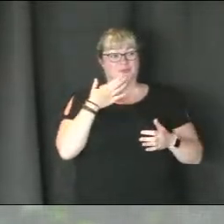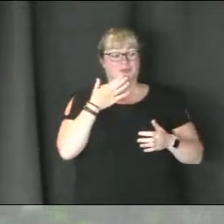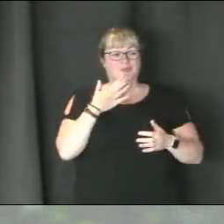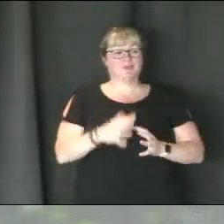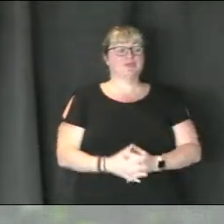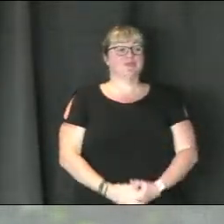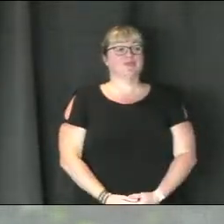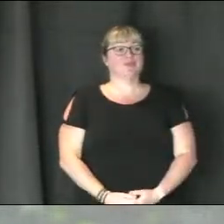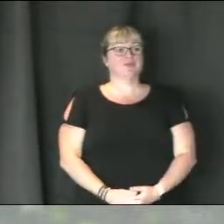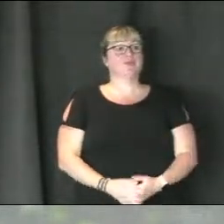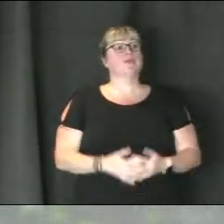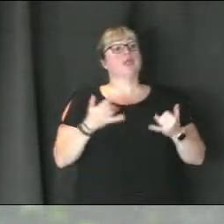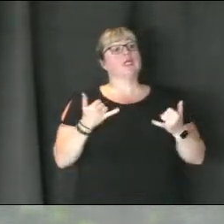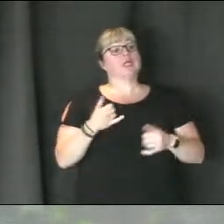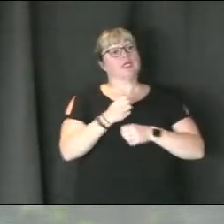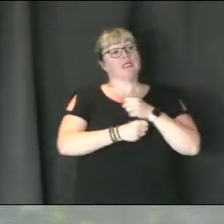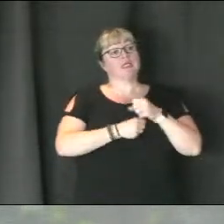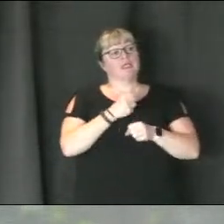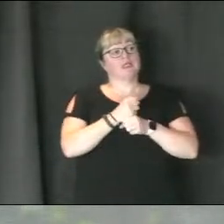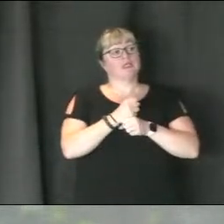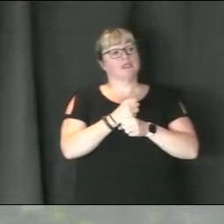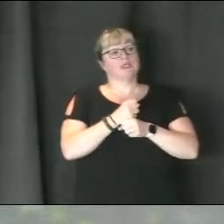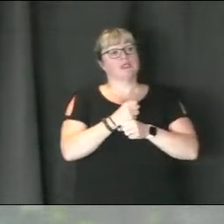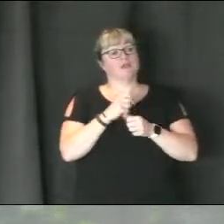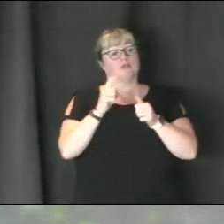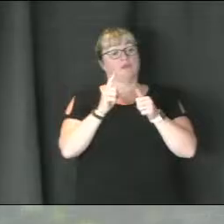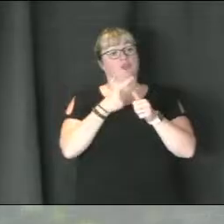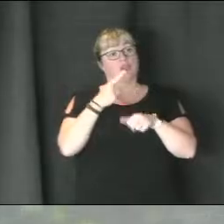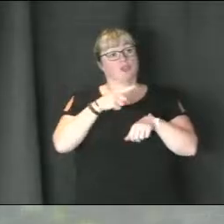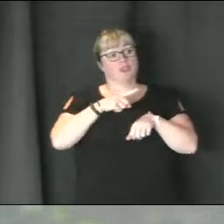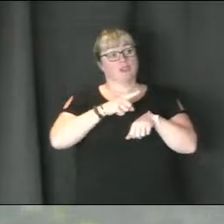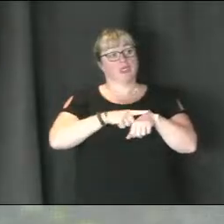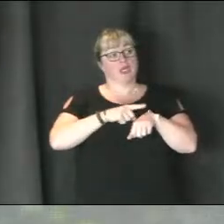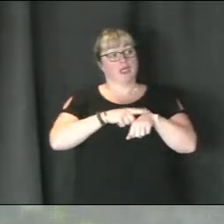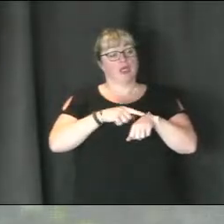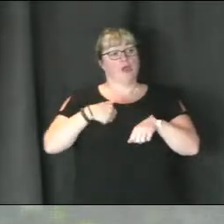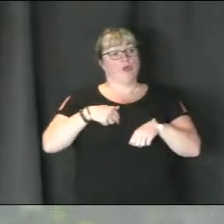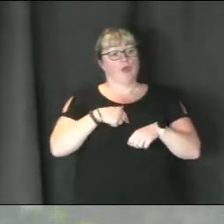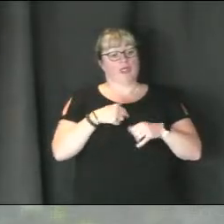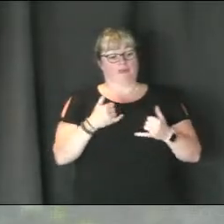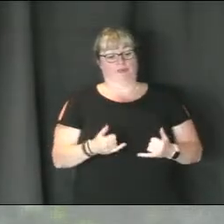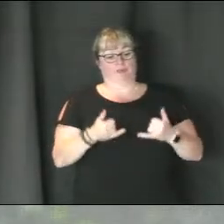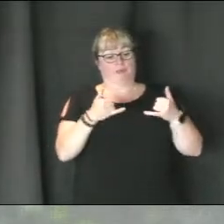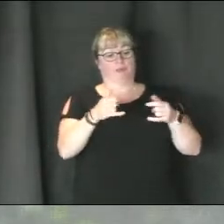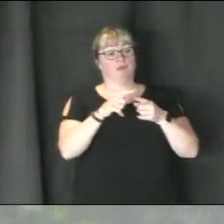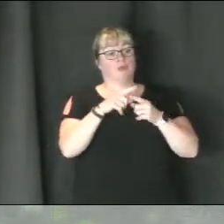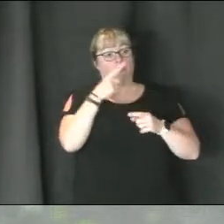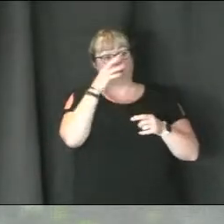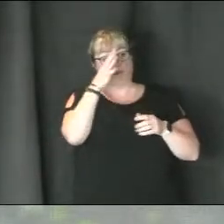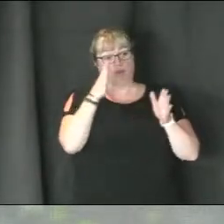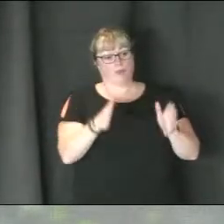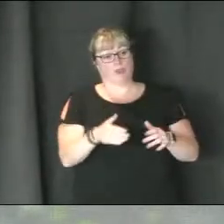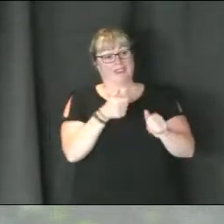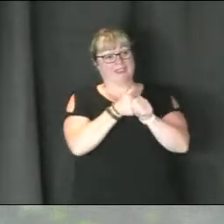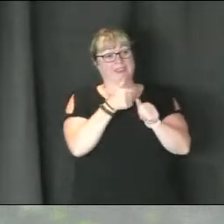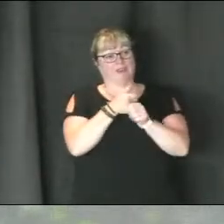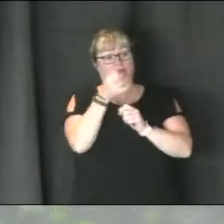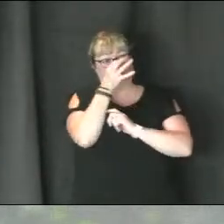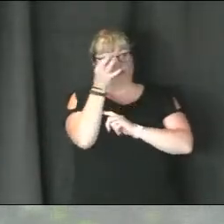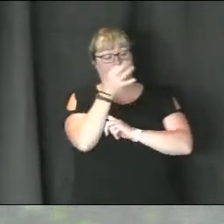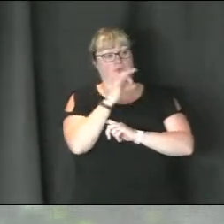Now, this year, I believe it's the first year we've ever had a Francophone recipient to receive a